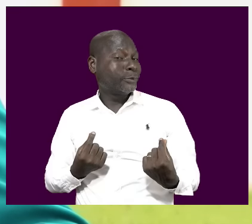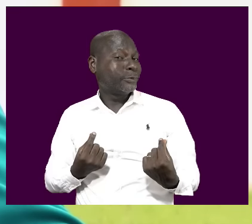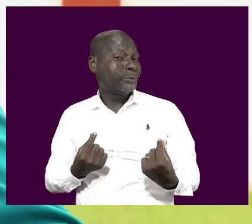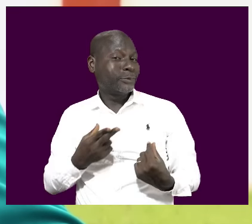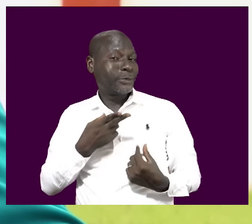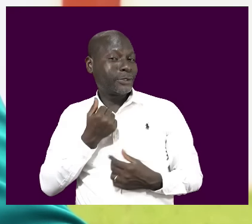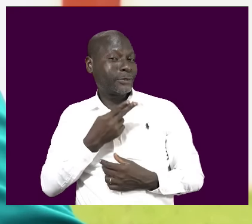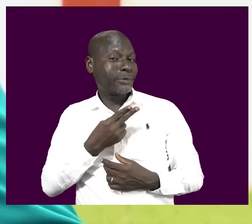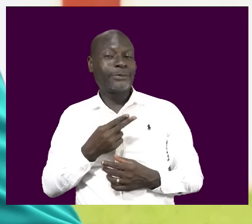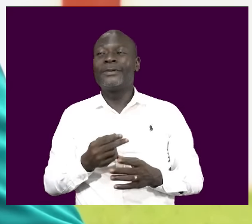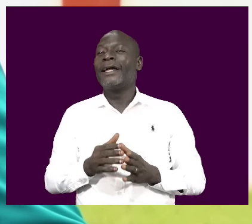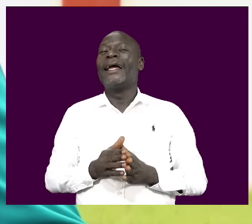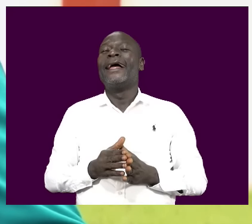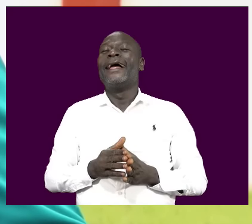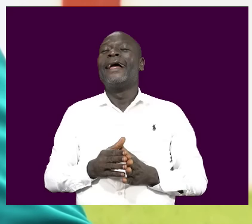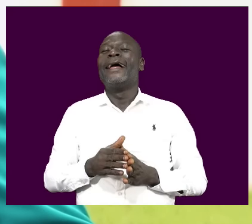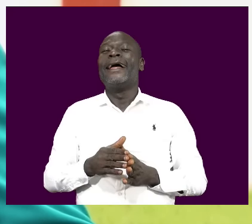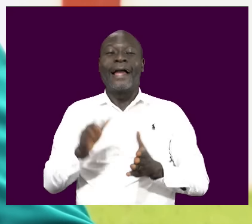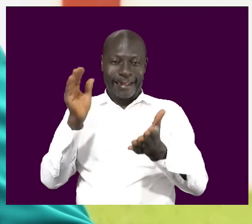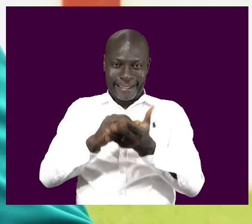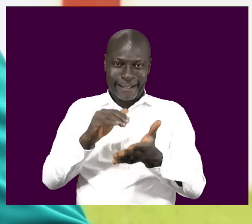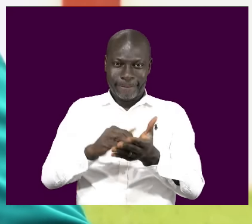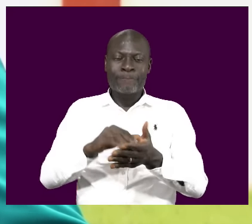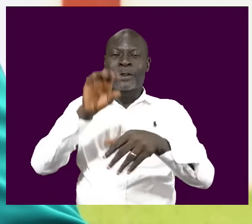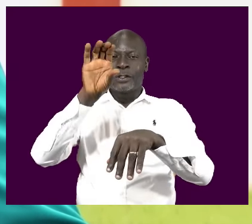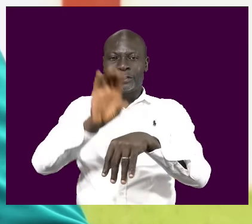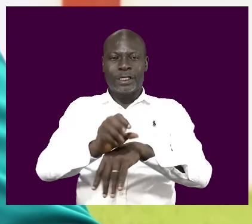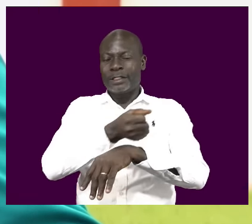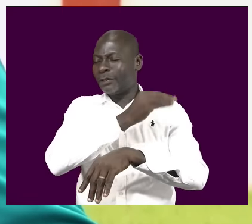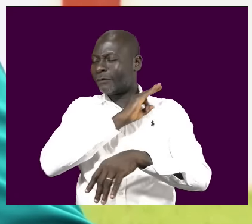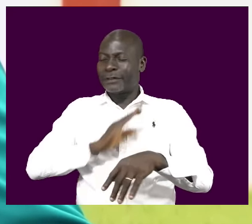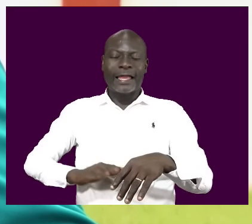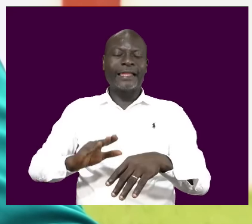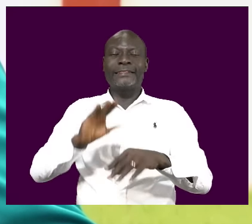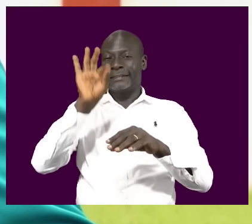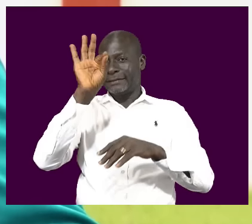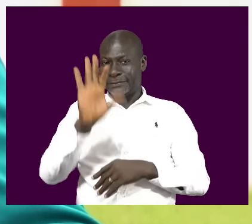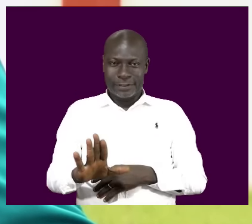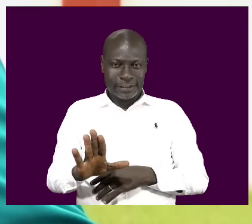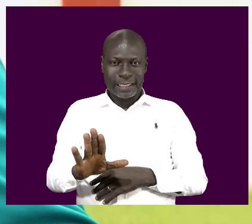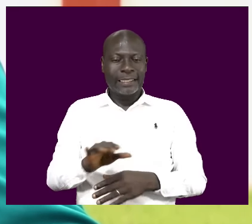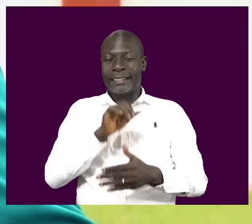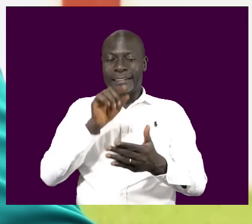ba mi su bio se Church of Christ asem paka ni biara sadi suan